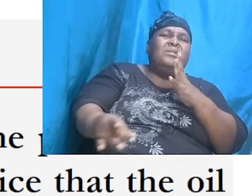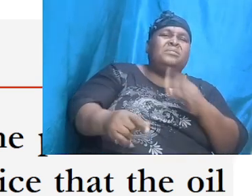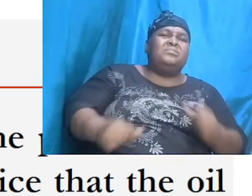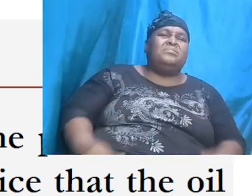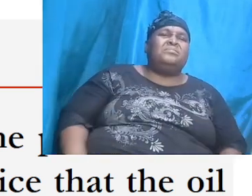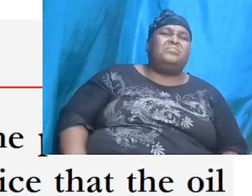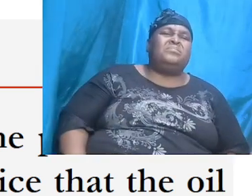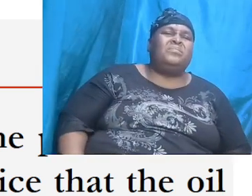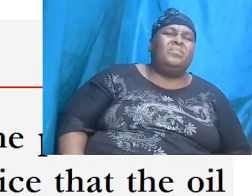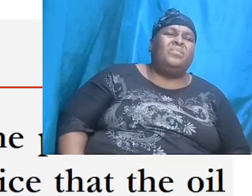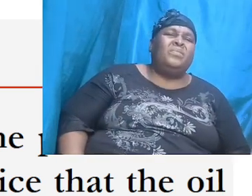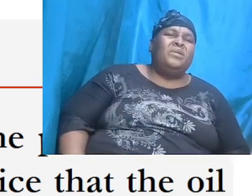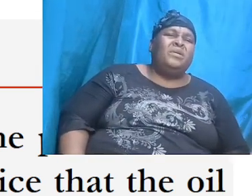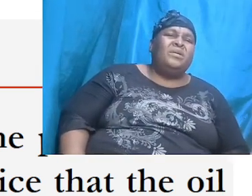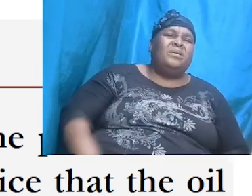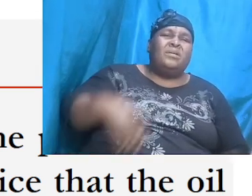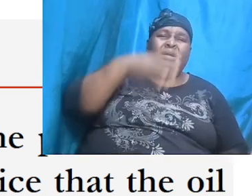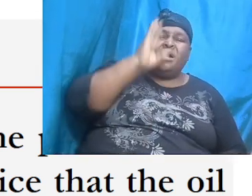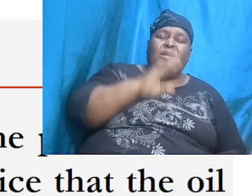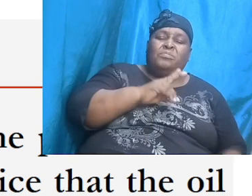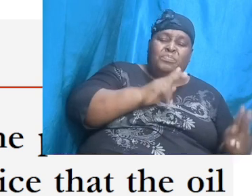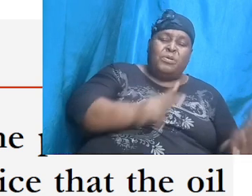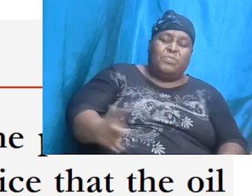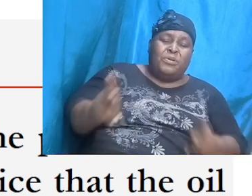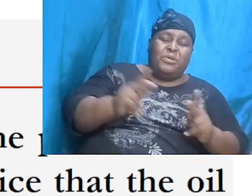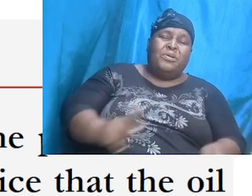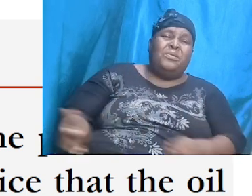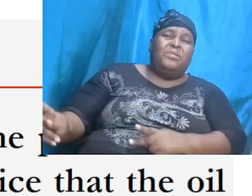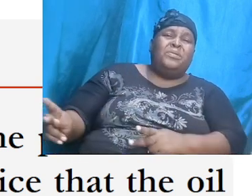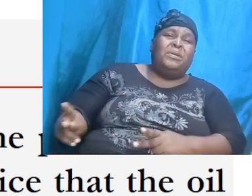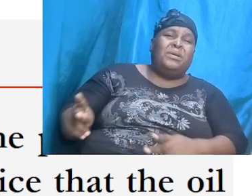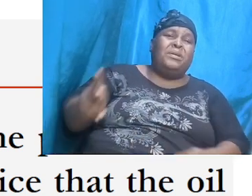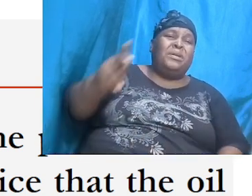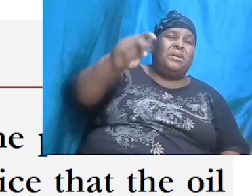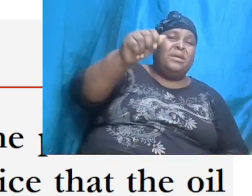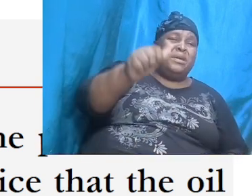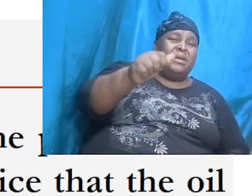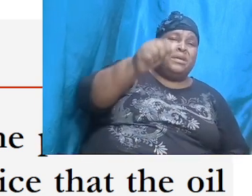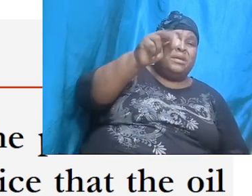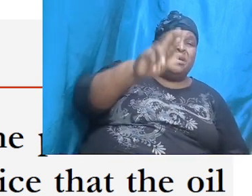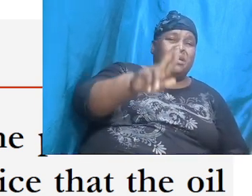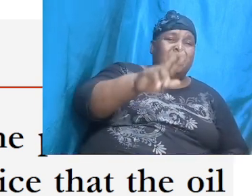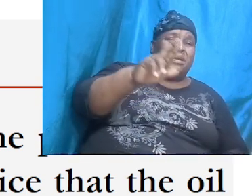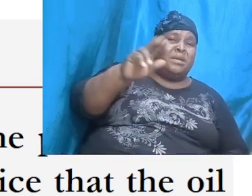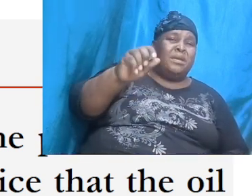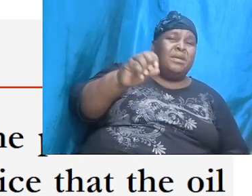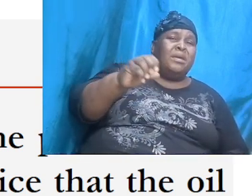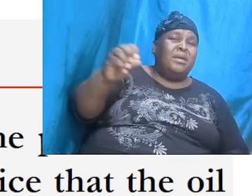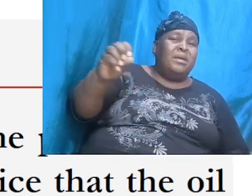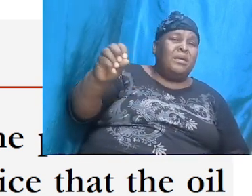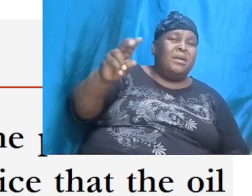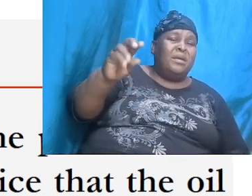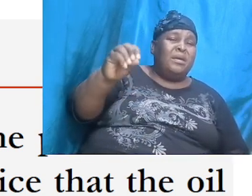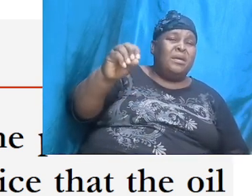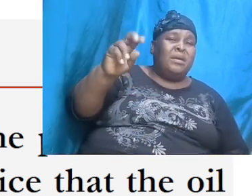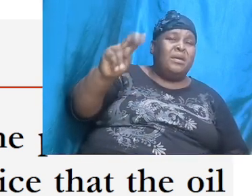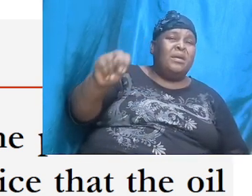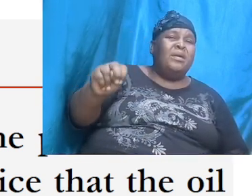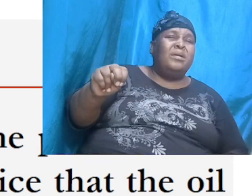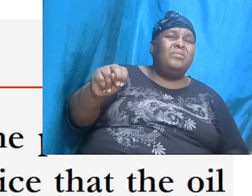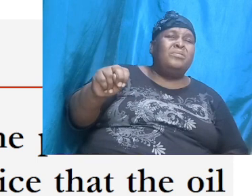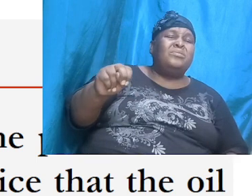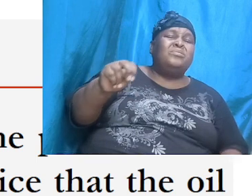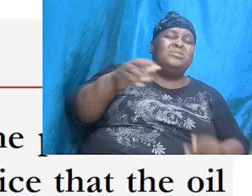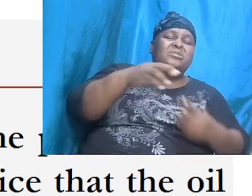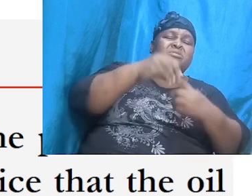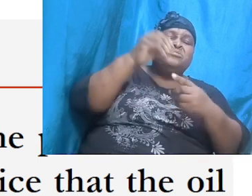8. Here it is that God was preparing Aaron to do a particular work. God was about to use